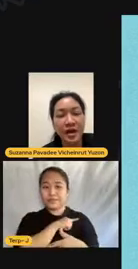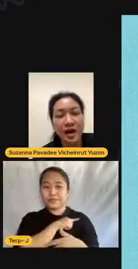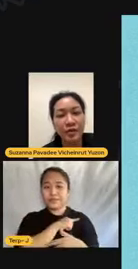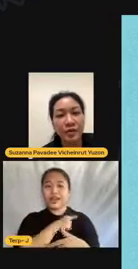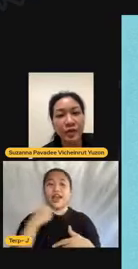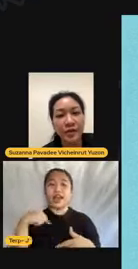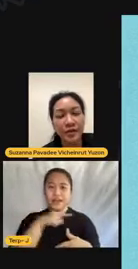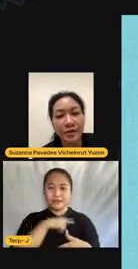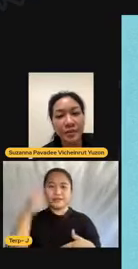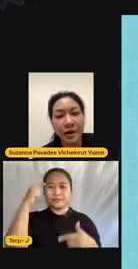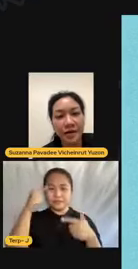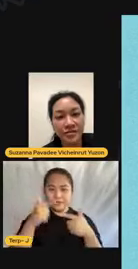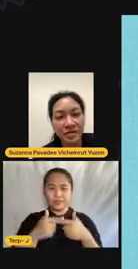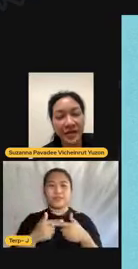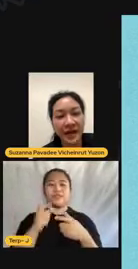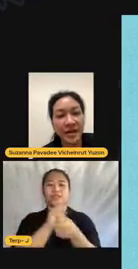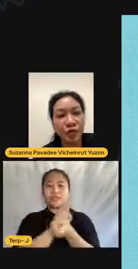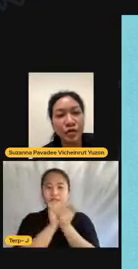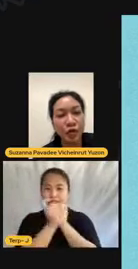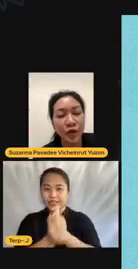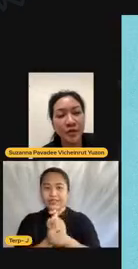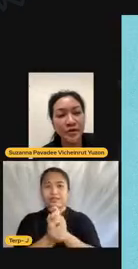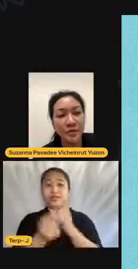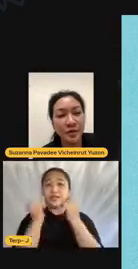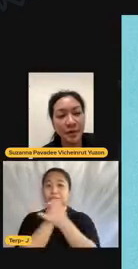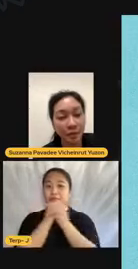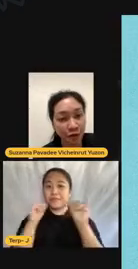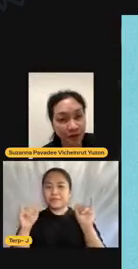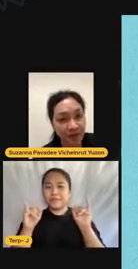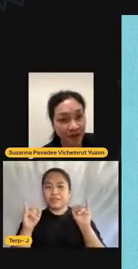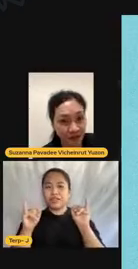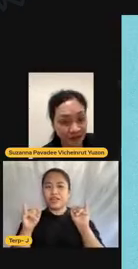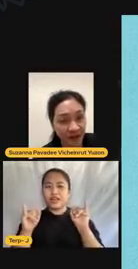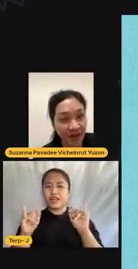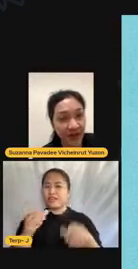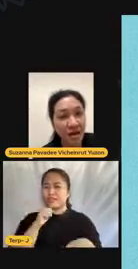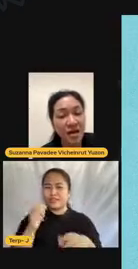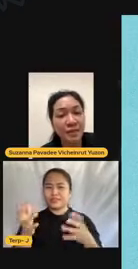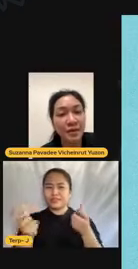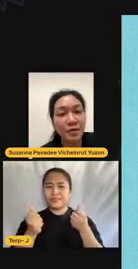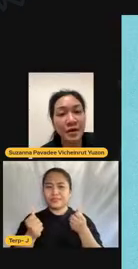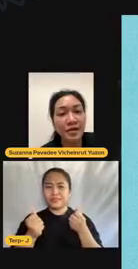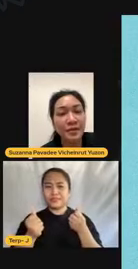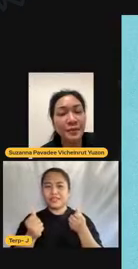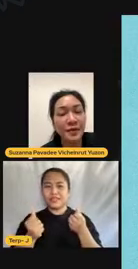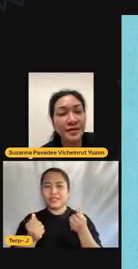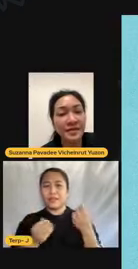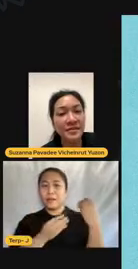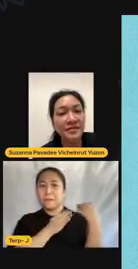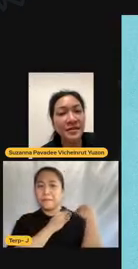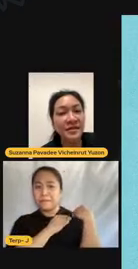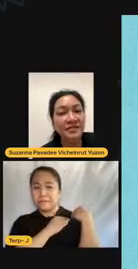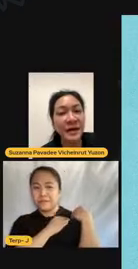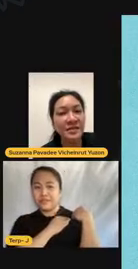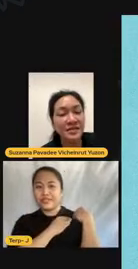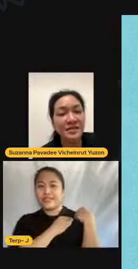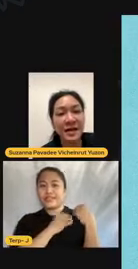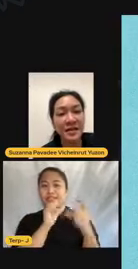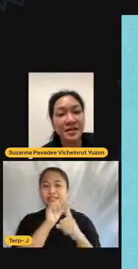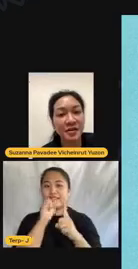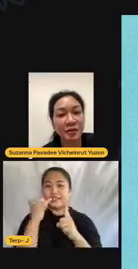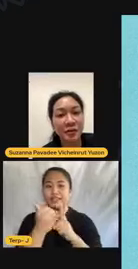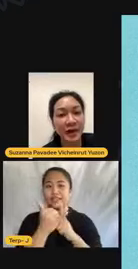possible. We want her to be a part of society. We don't want her to be a burden on society, but we want her to be productive and give back